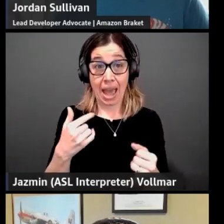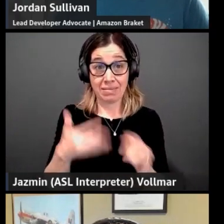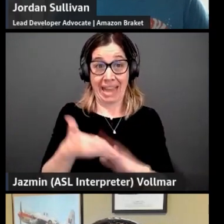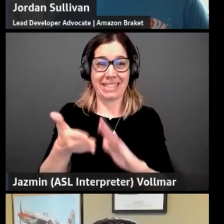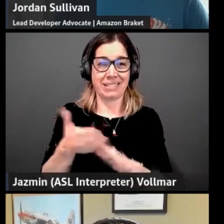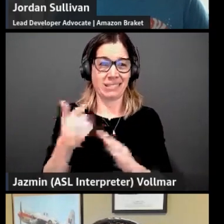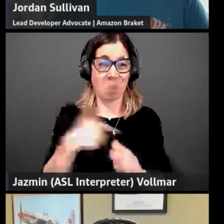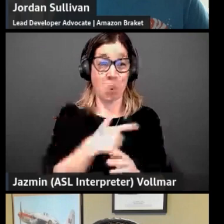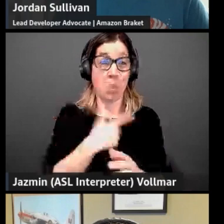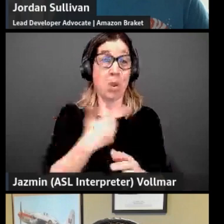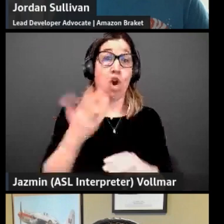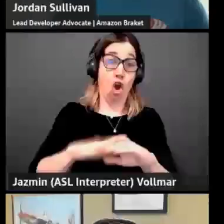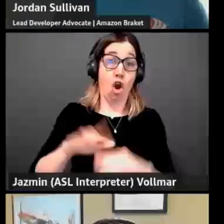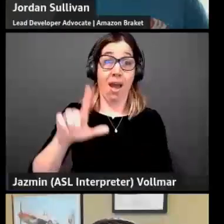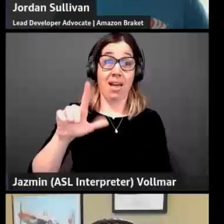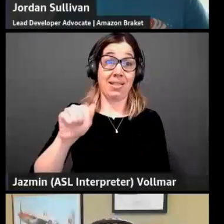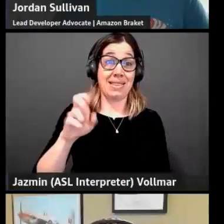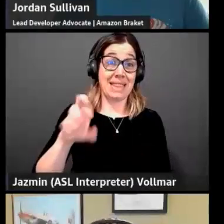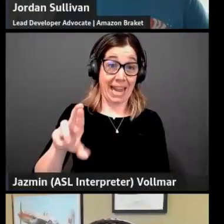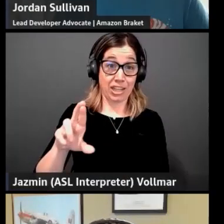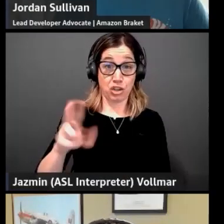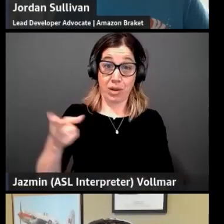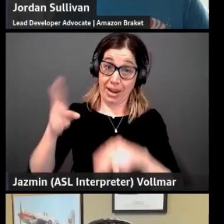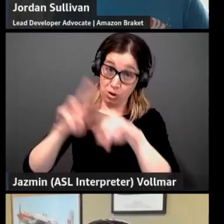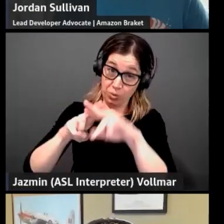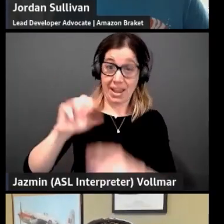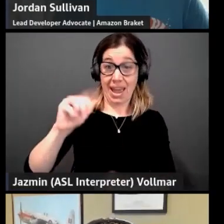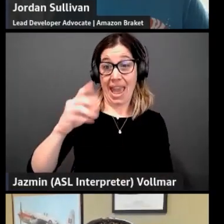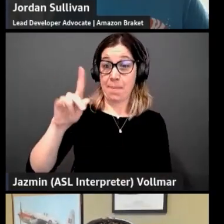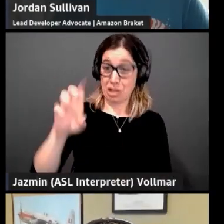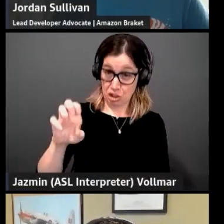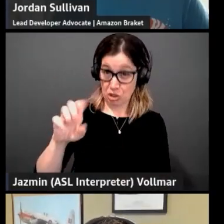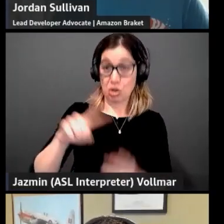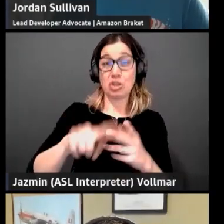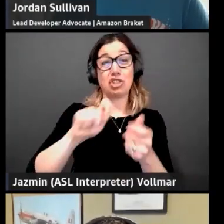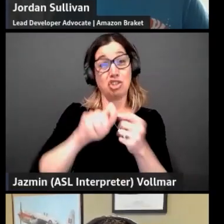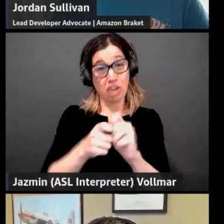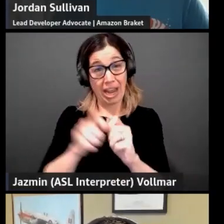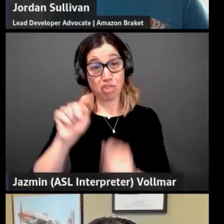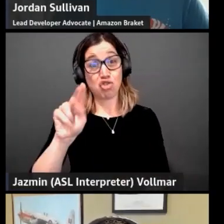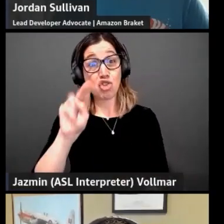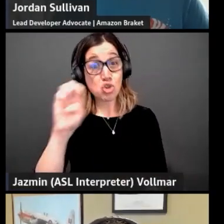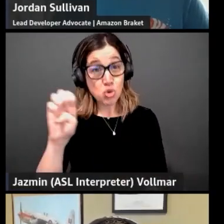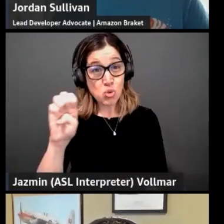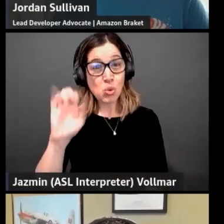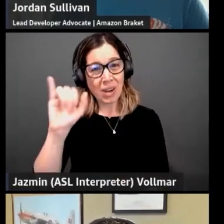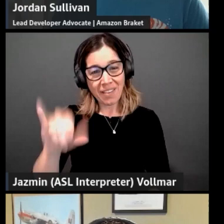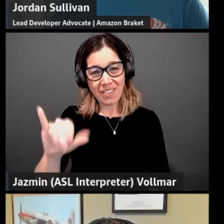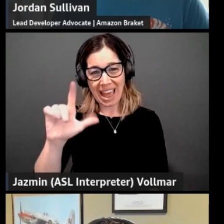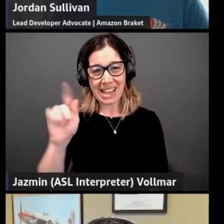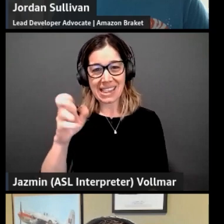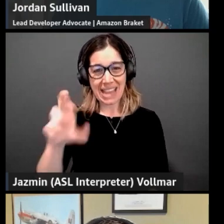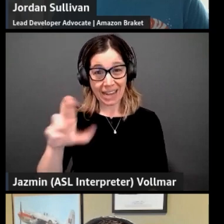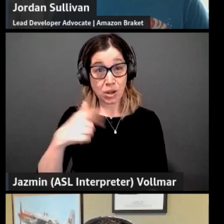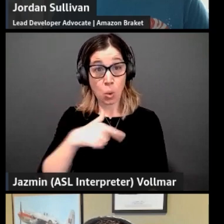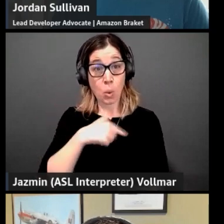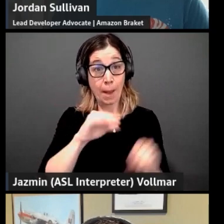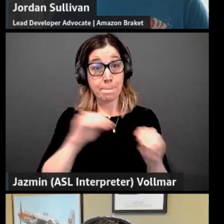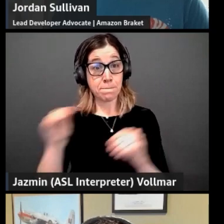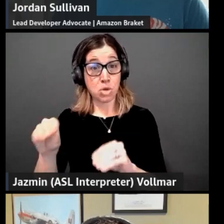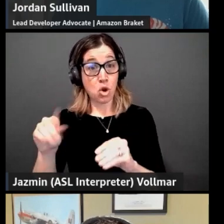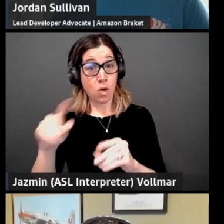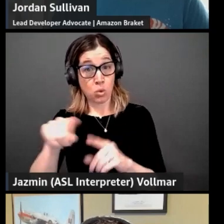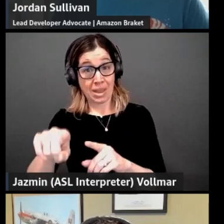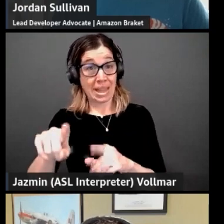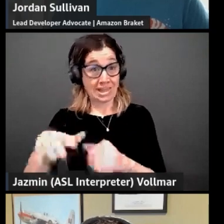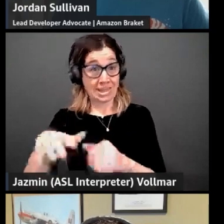increasing the amplitude, and at the same time, we're changing the detuning of our laser, and we're moving in phase space to another point where the